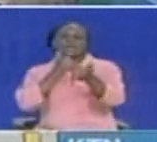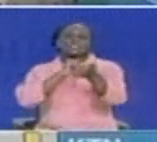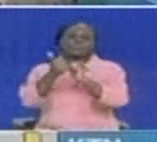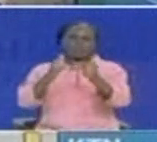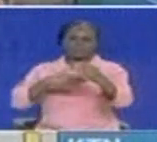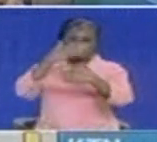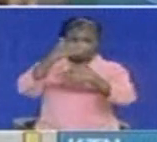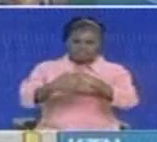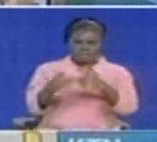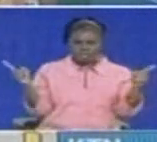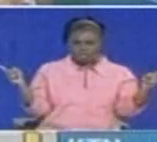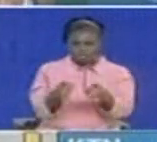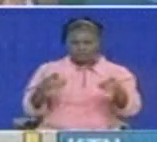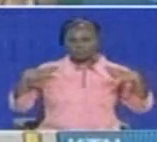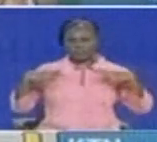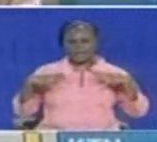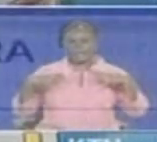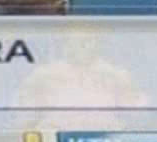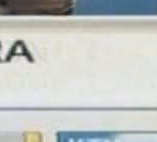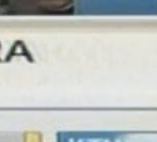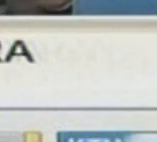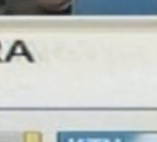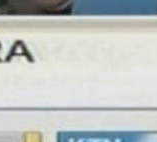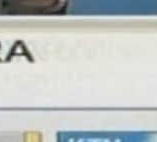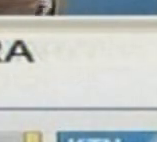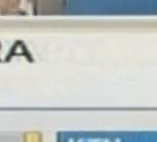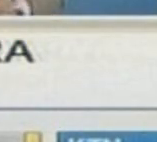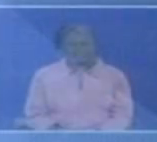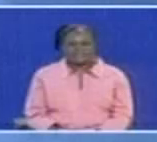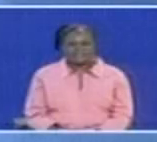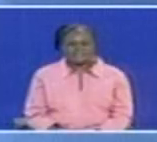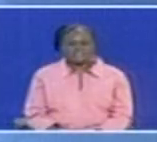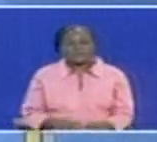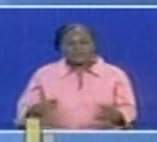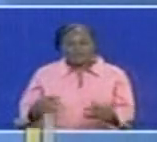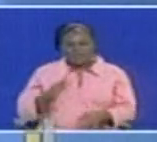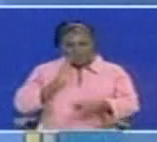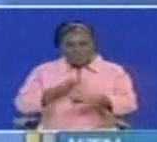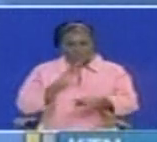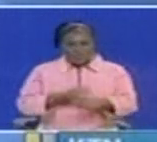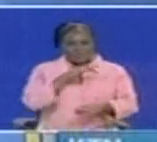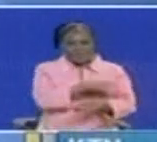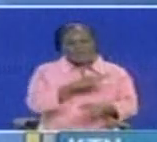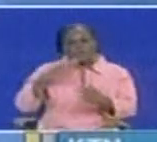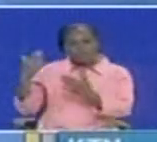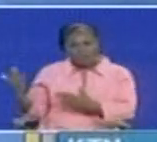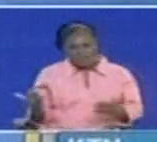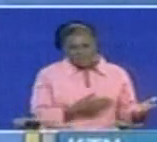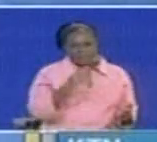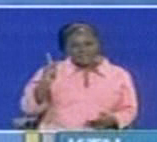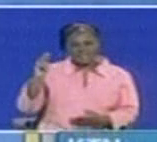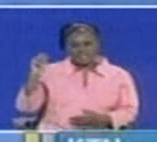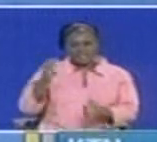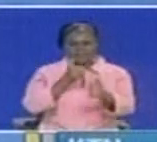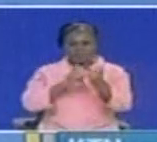is up next after a short break. Well, a very good evening and a warm welcome to KTN